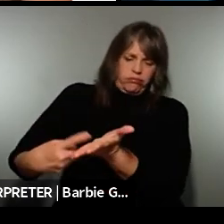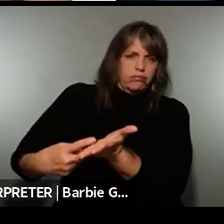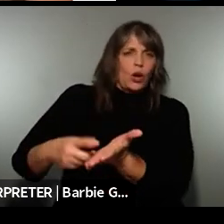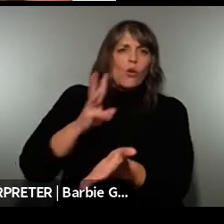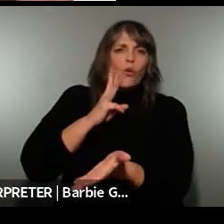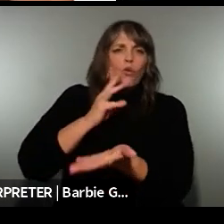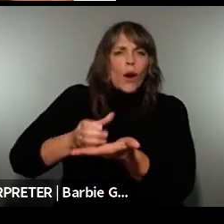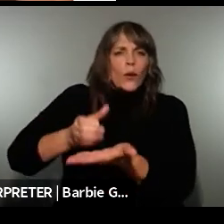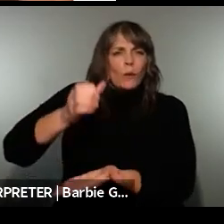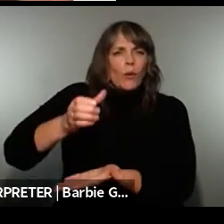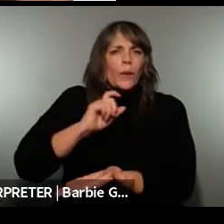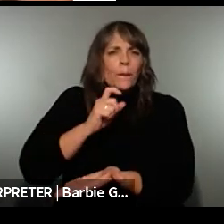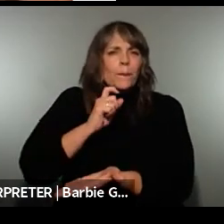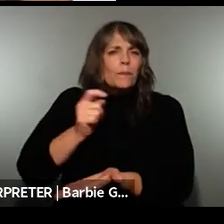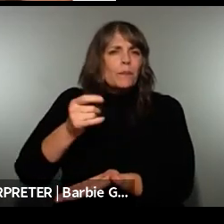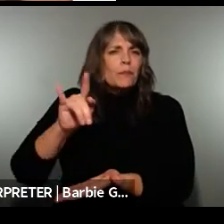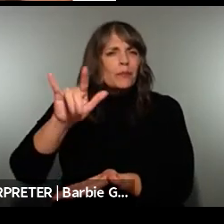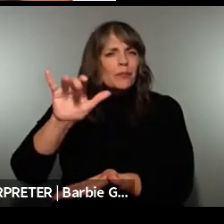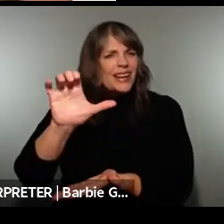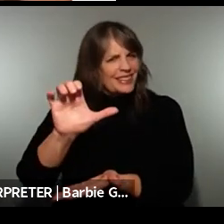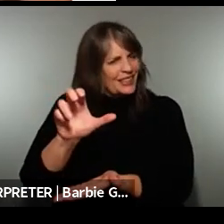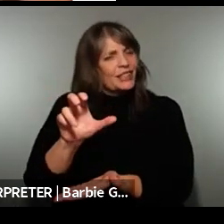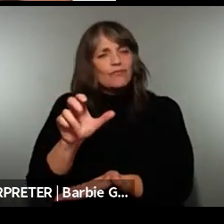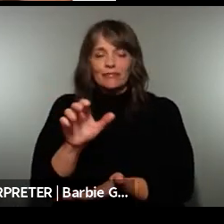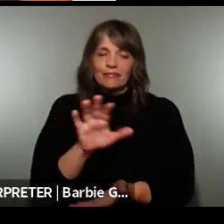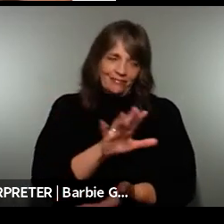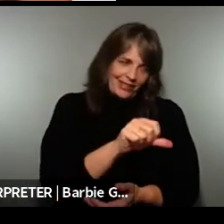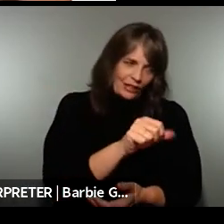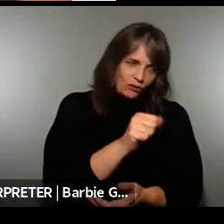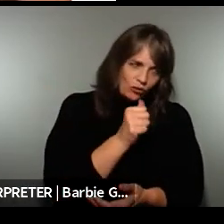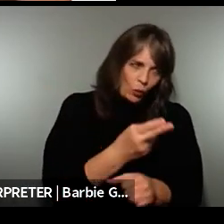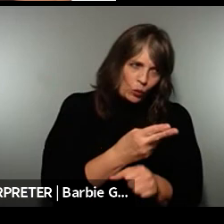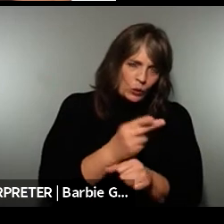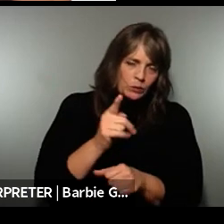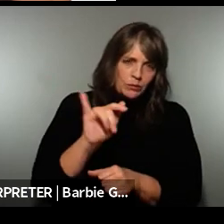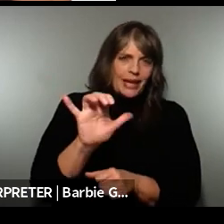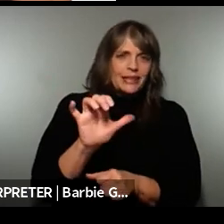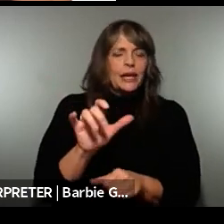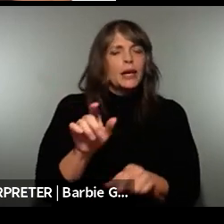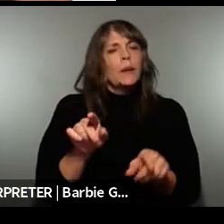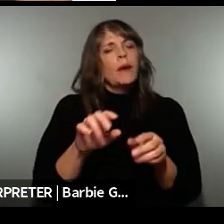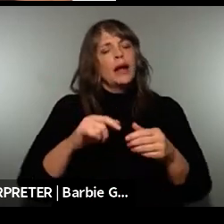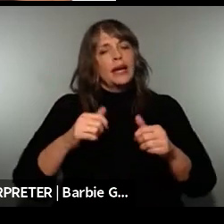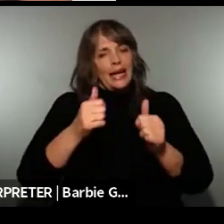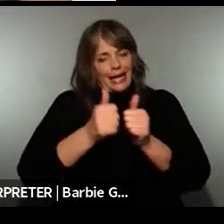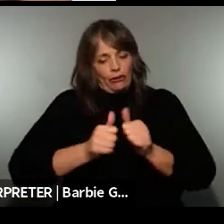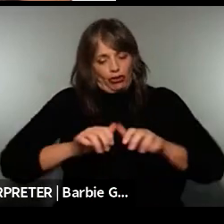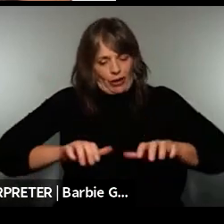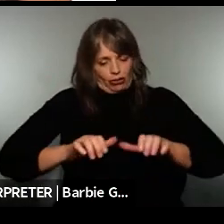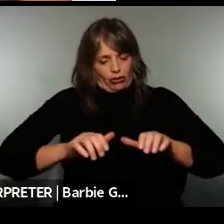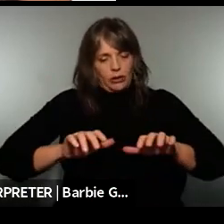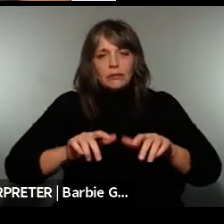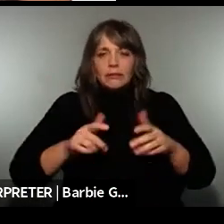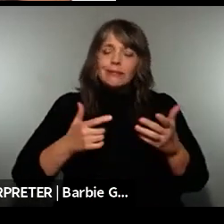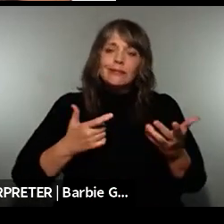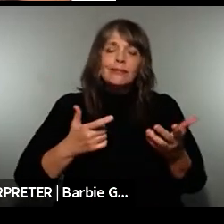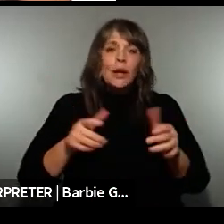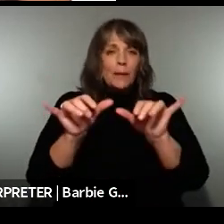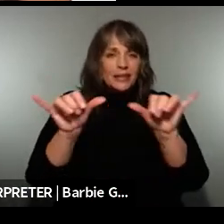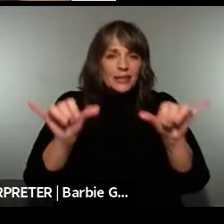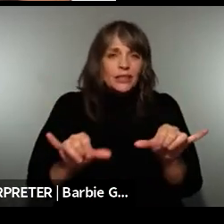to reiterate that so much of this is that systems change. We have a lot of agency, a lot more agency than we